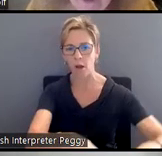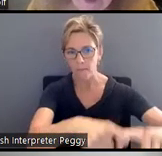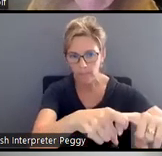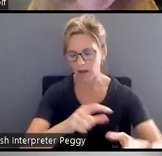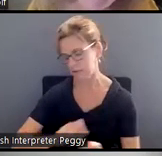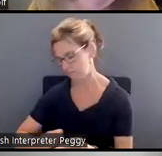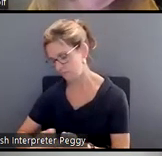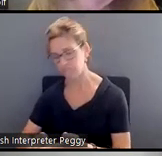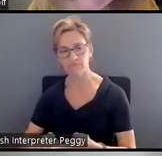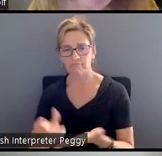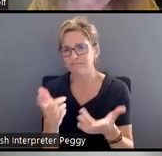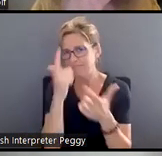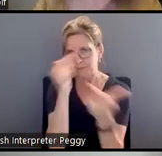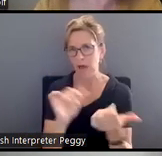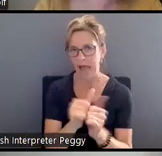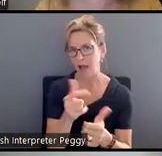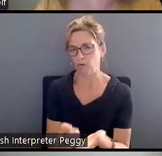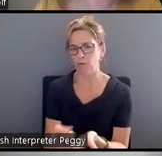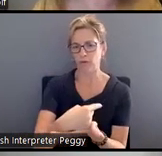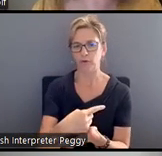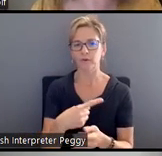sure you do that.